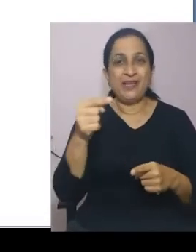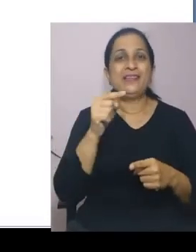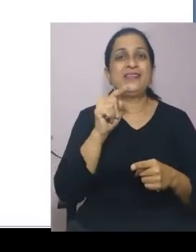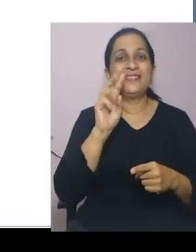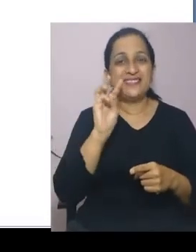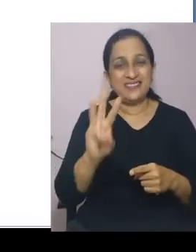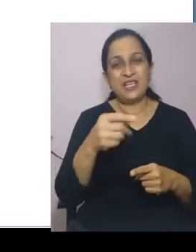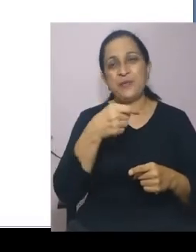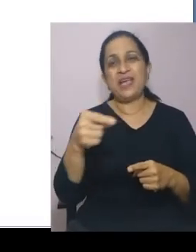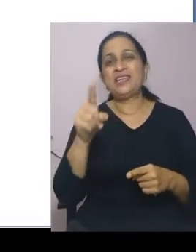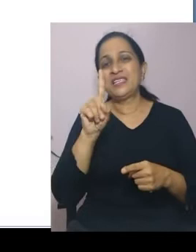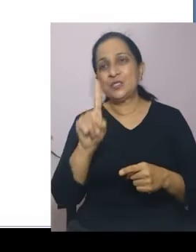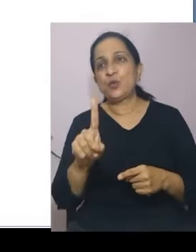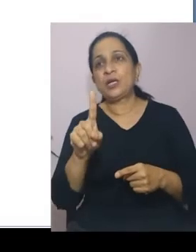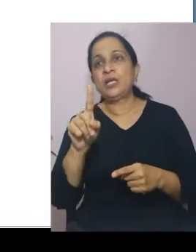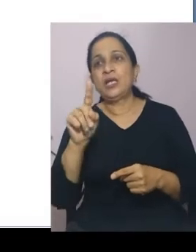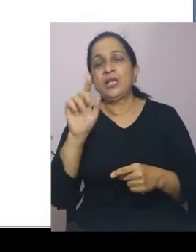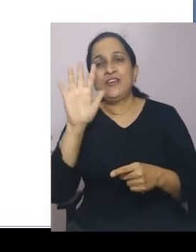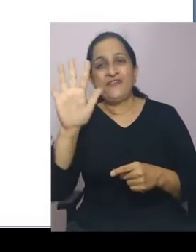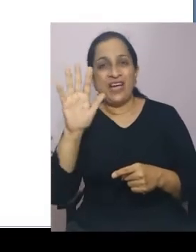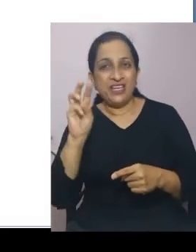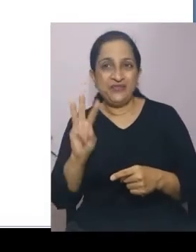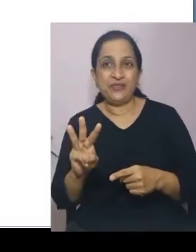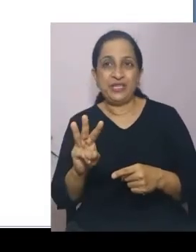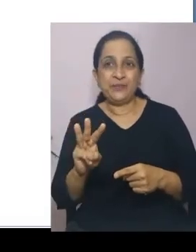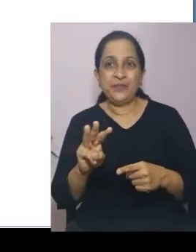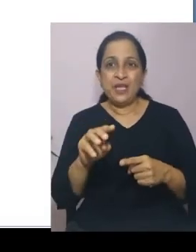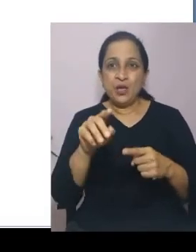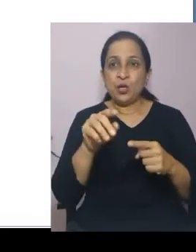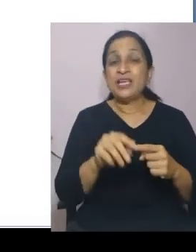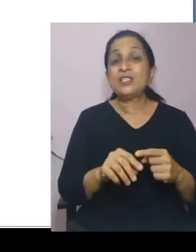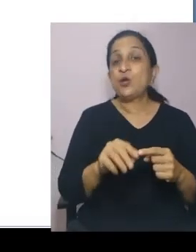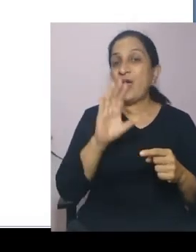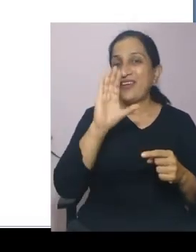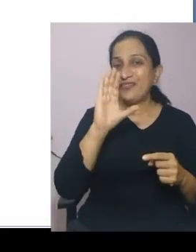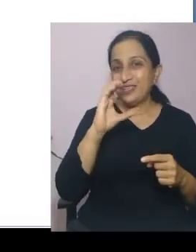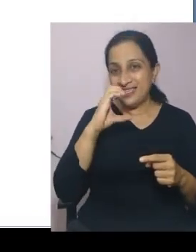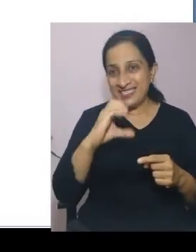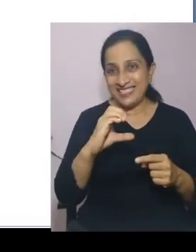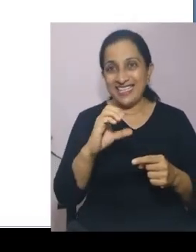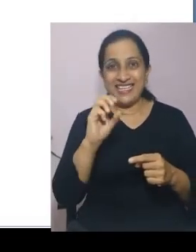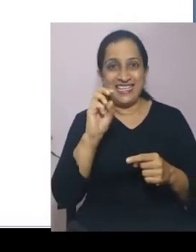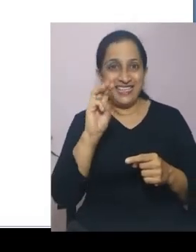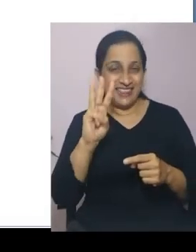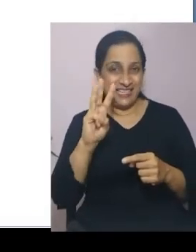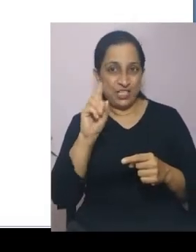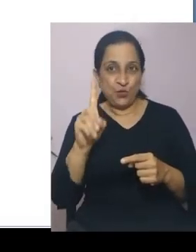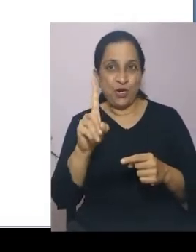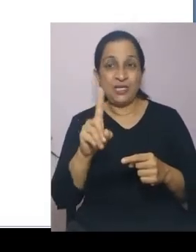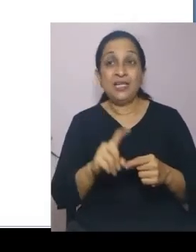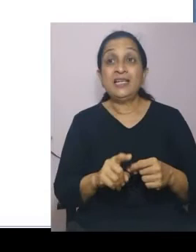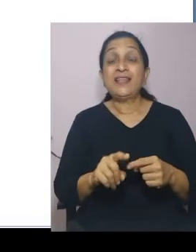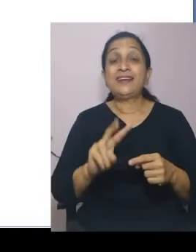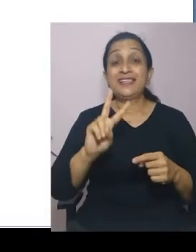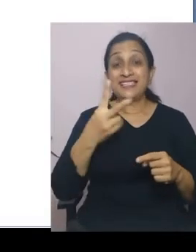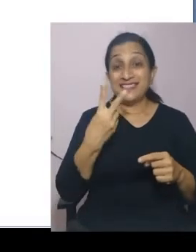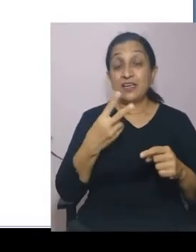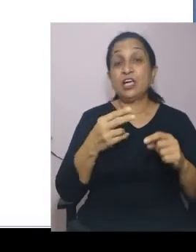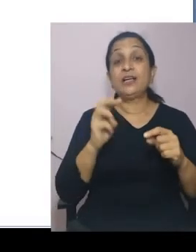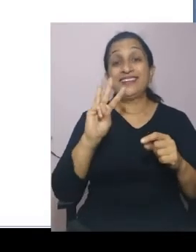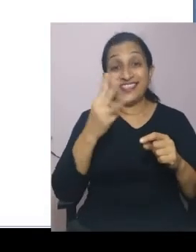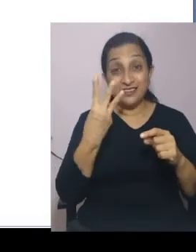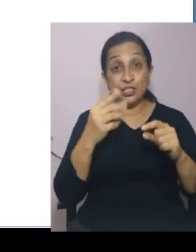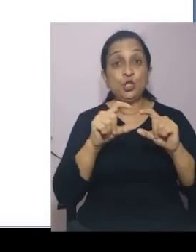that one. Like that, I'll take one more. Suppose C31 is nothing but third row, first column. That